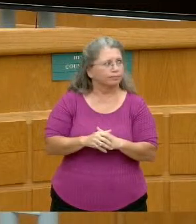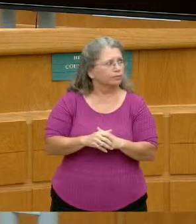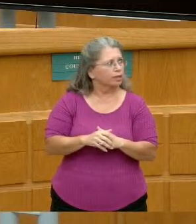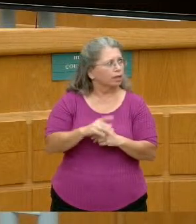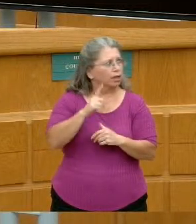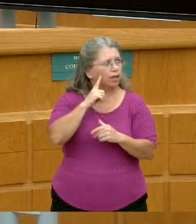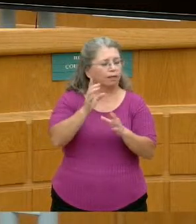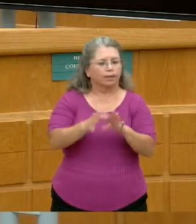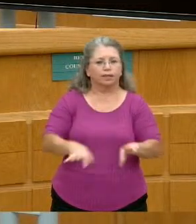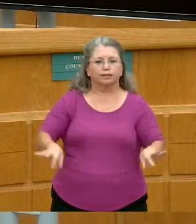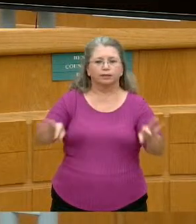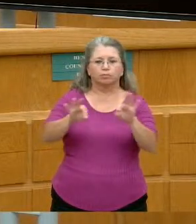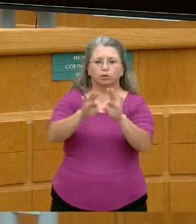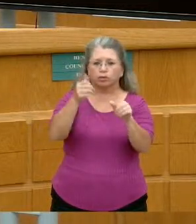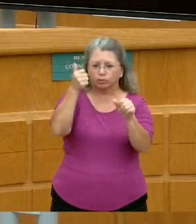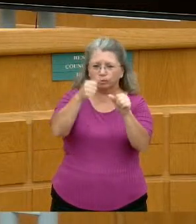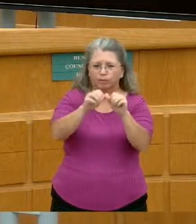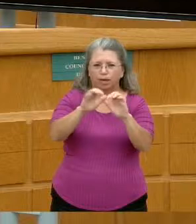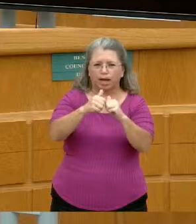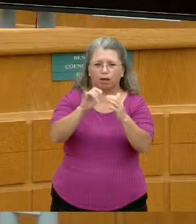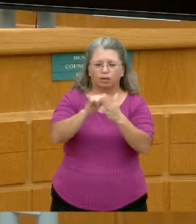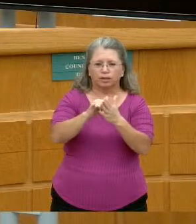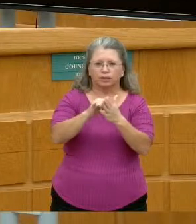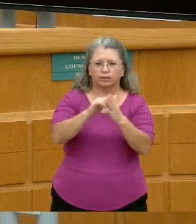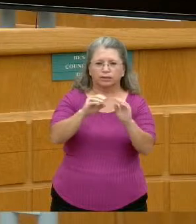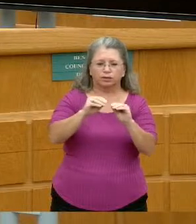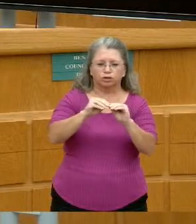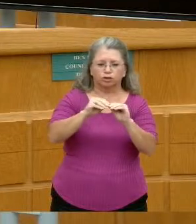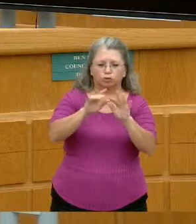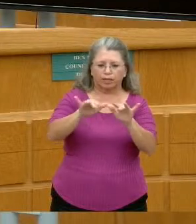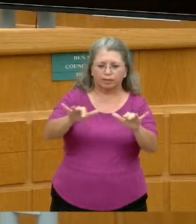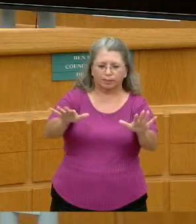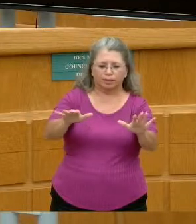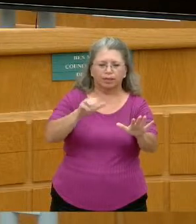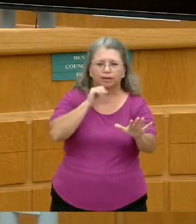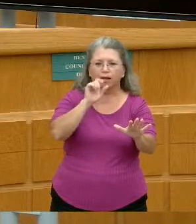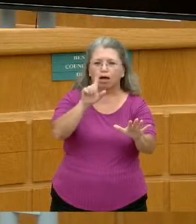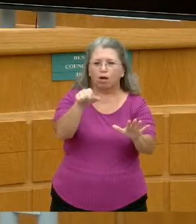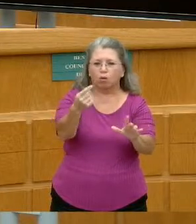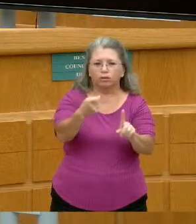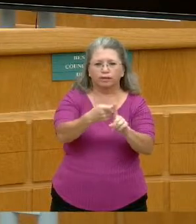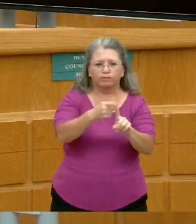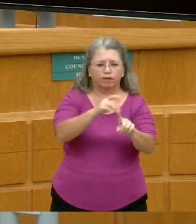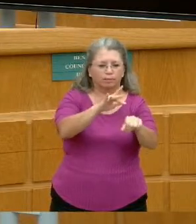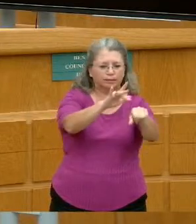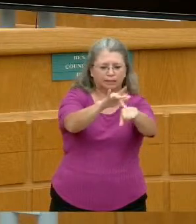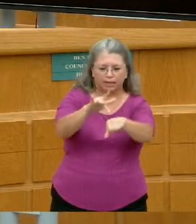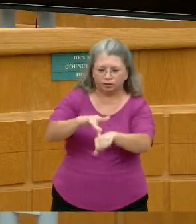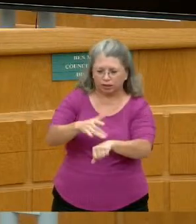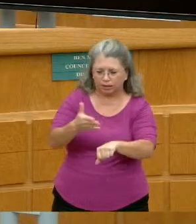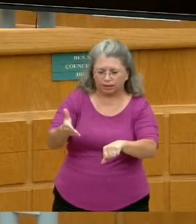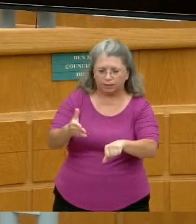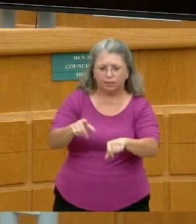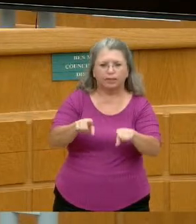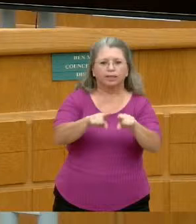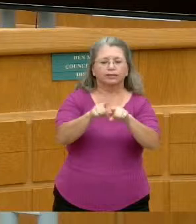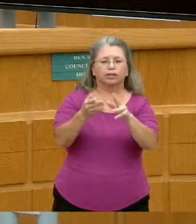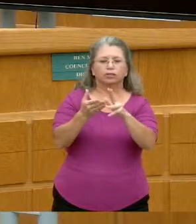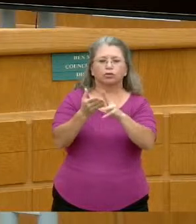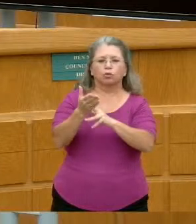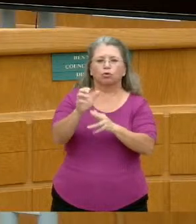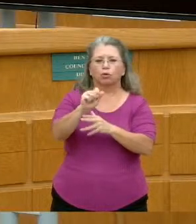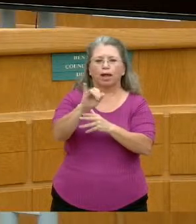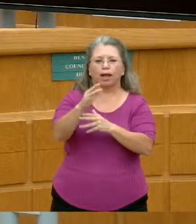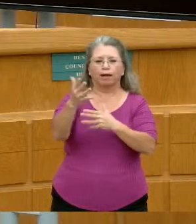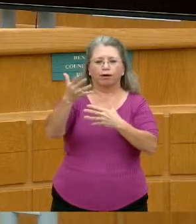how COVID-19 is transmitted. It's not just by touching things, it's also transmitted through the air. That's why you wear a face